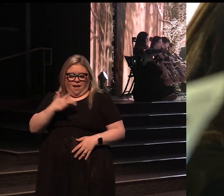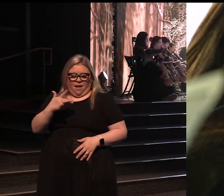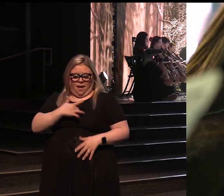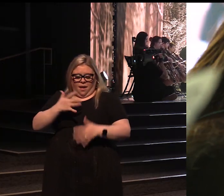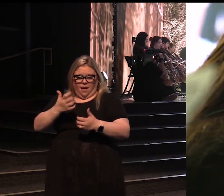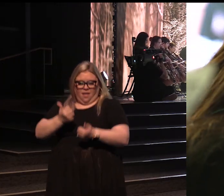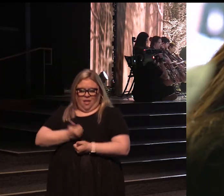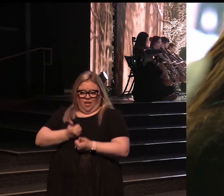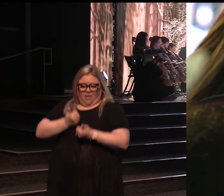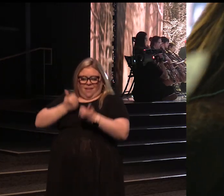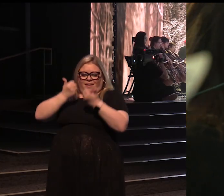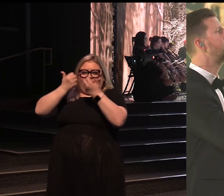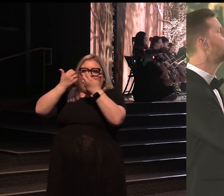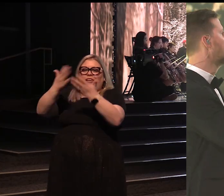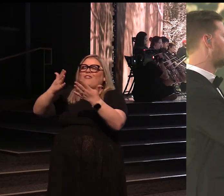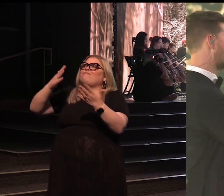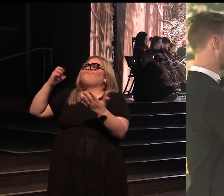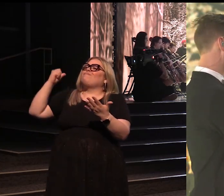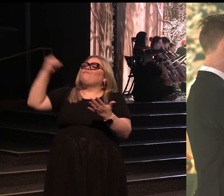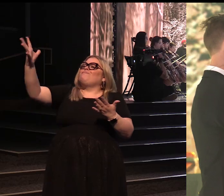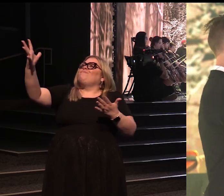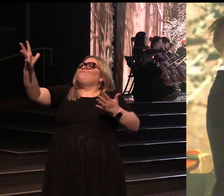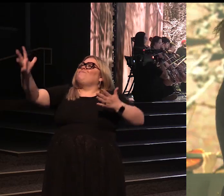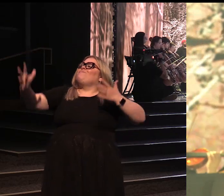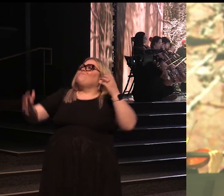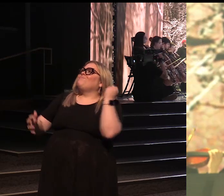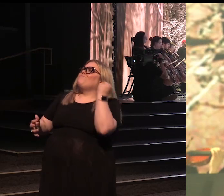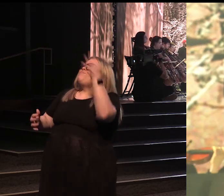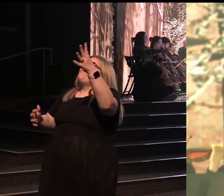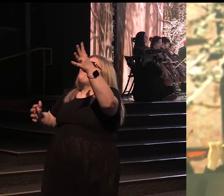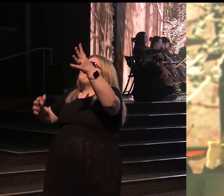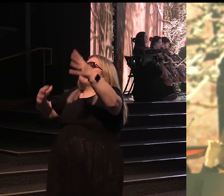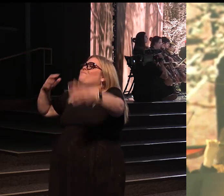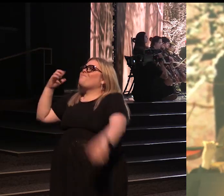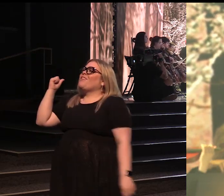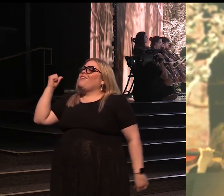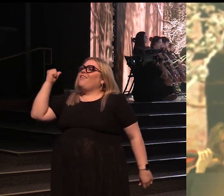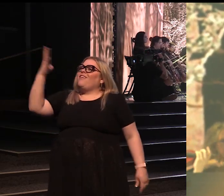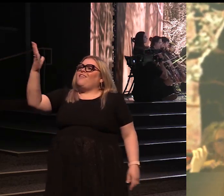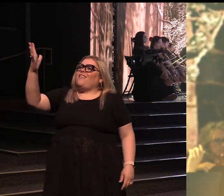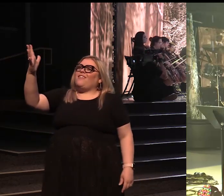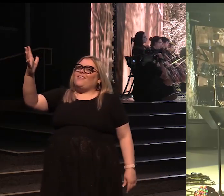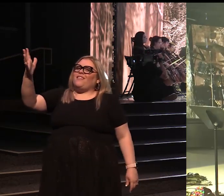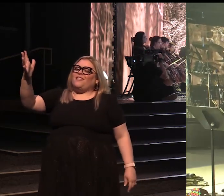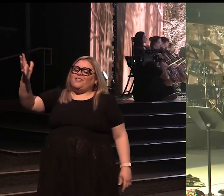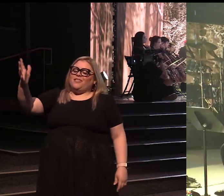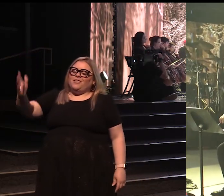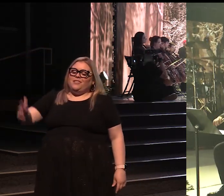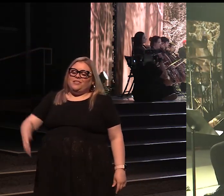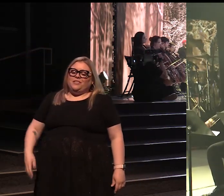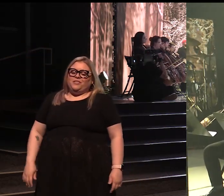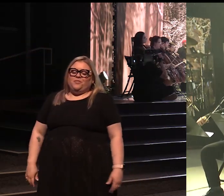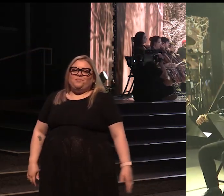the carol that you sing within your